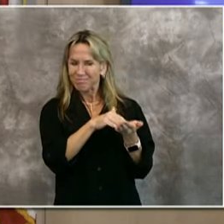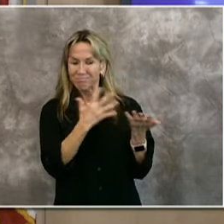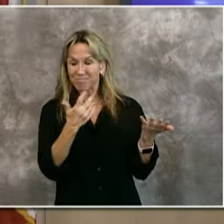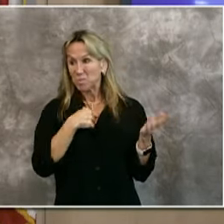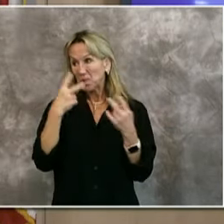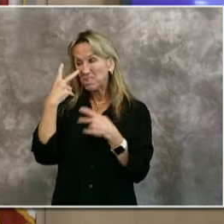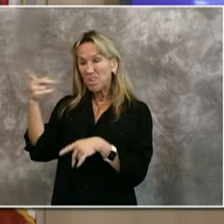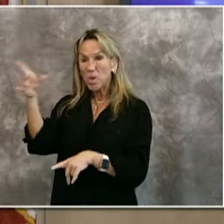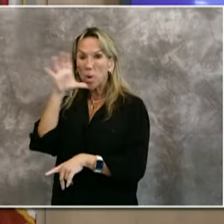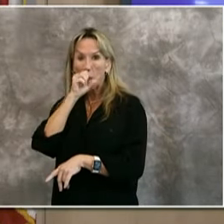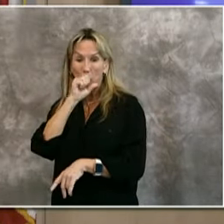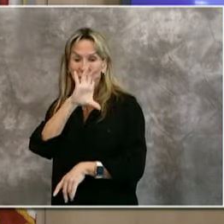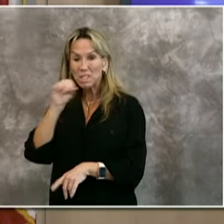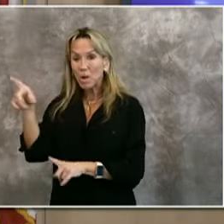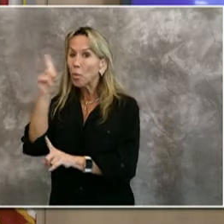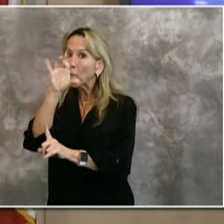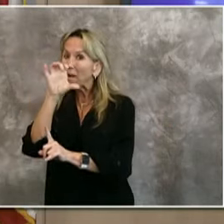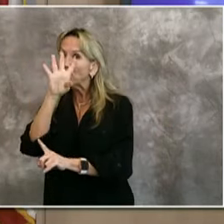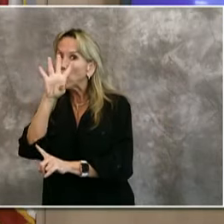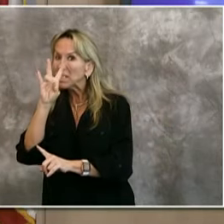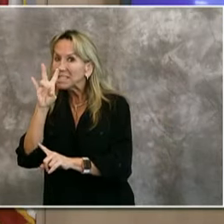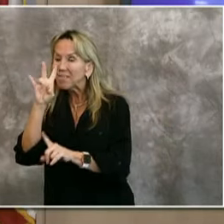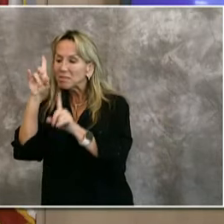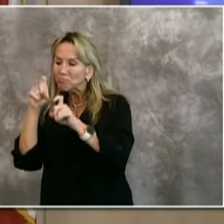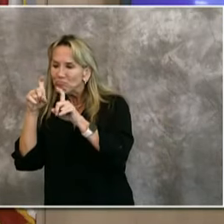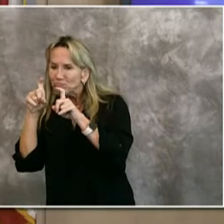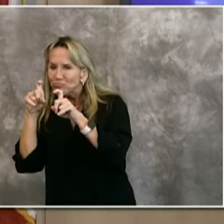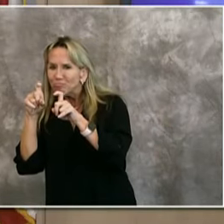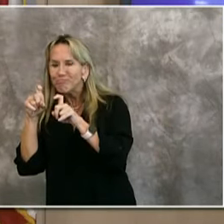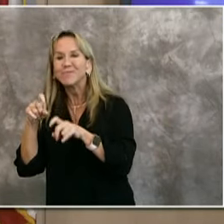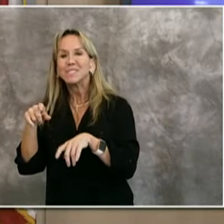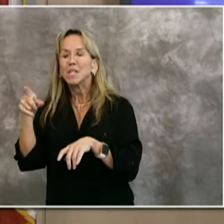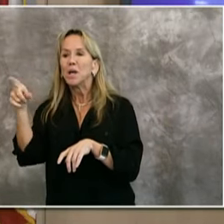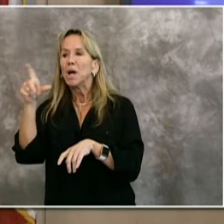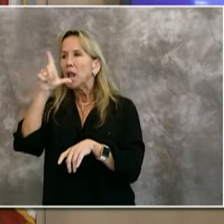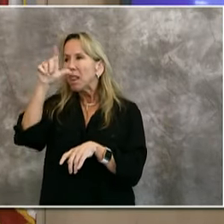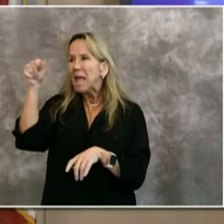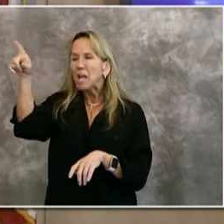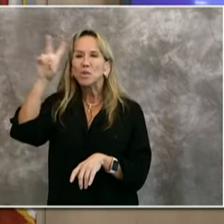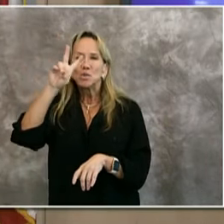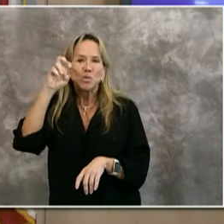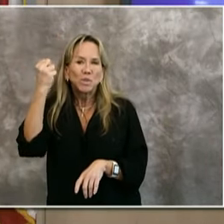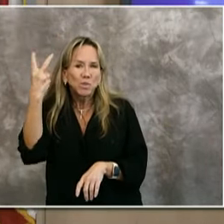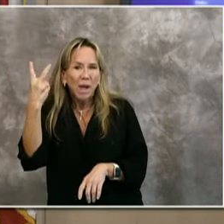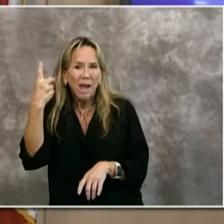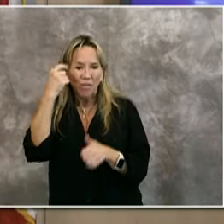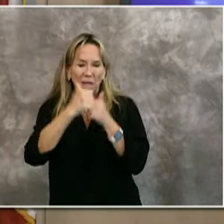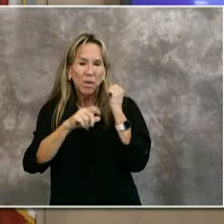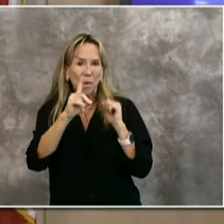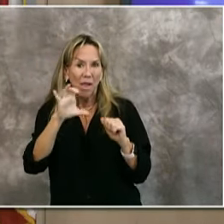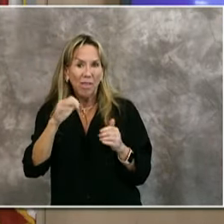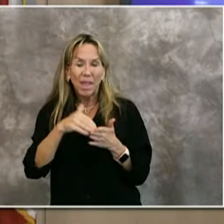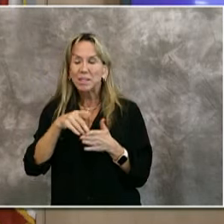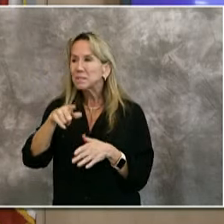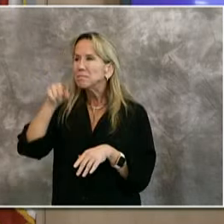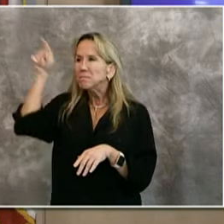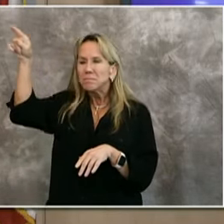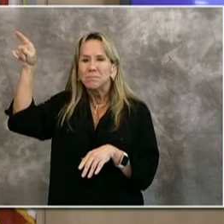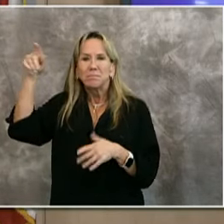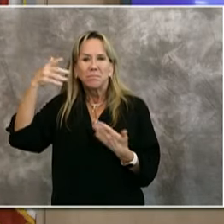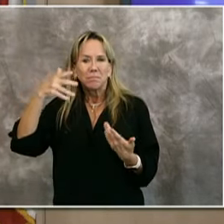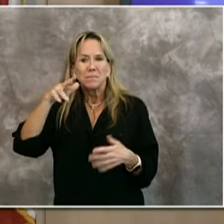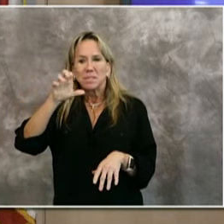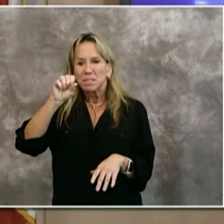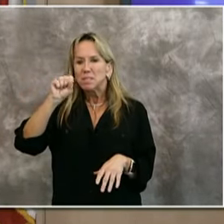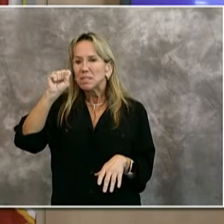County is doing 147 tests per day, Los Angeles is doing 212, San Francisco is doing 329. Why are